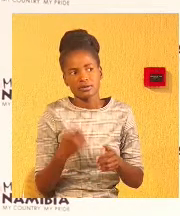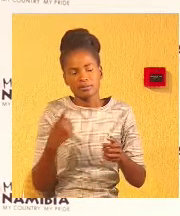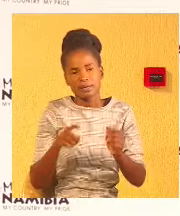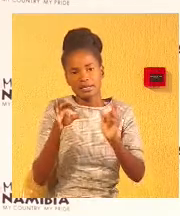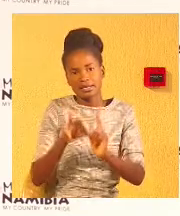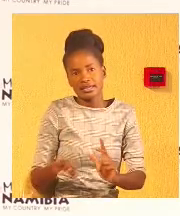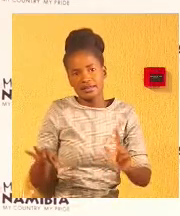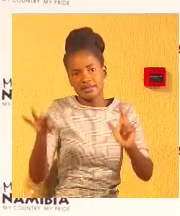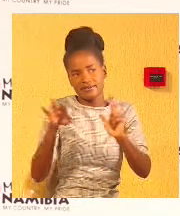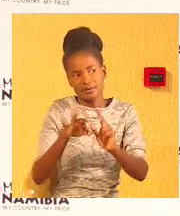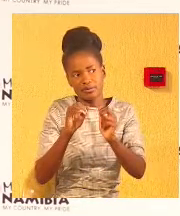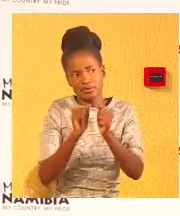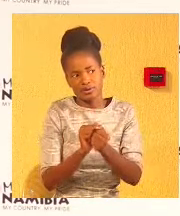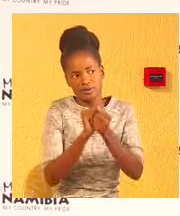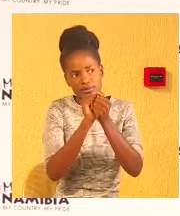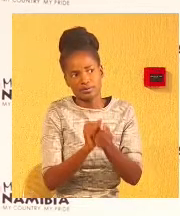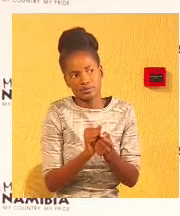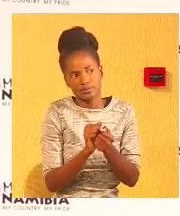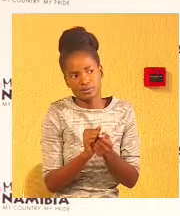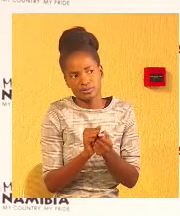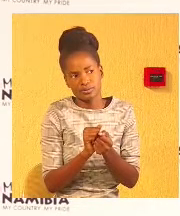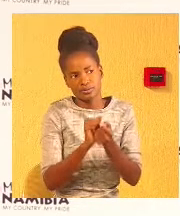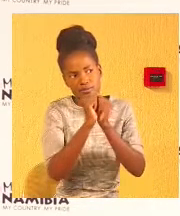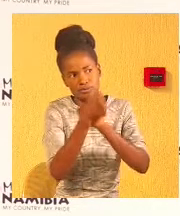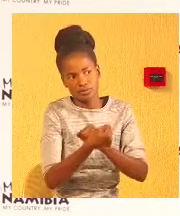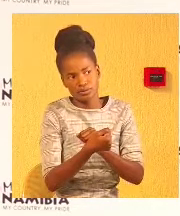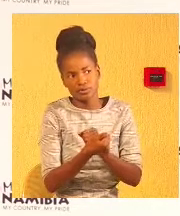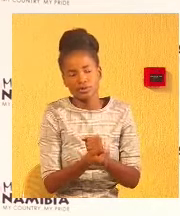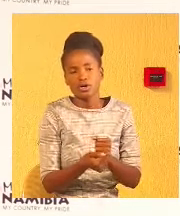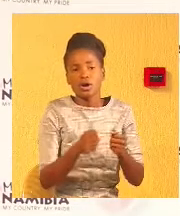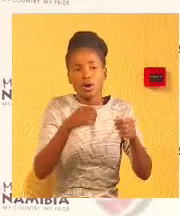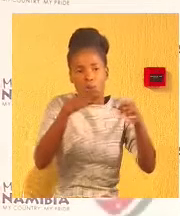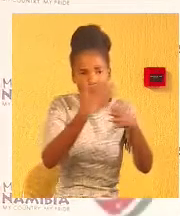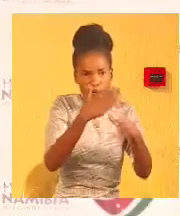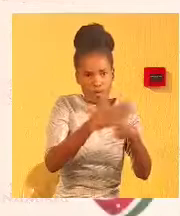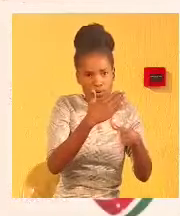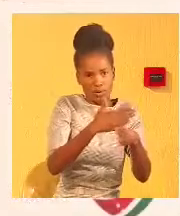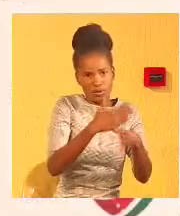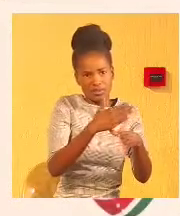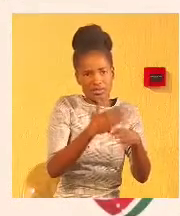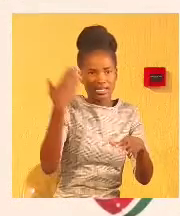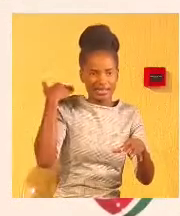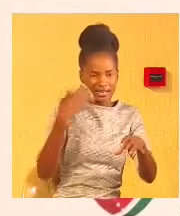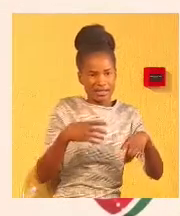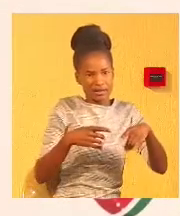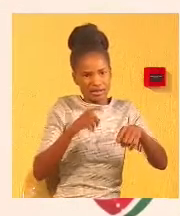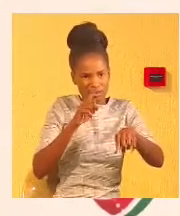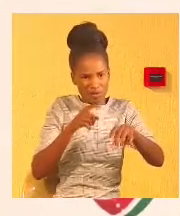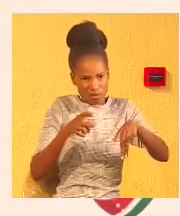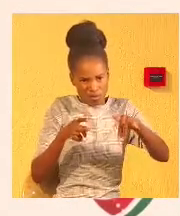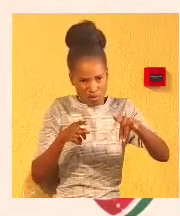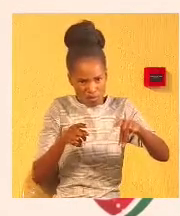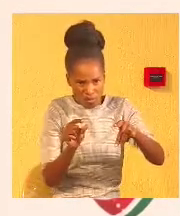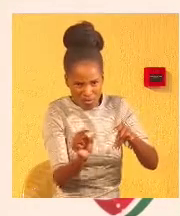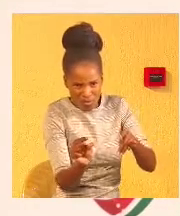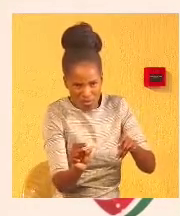move from we call it ox production system to winner production system, selling smaller,